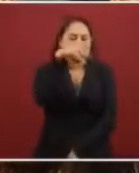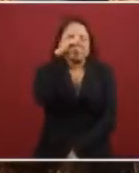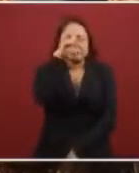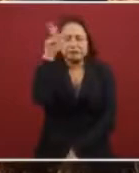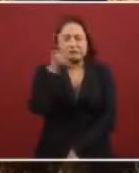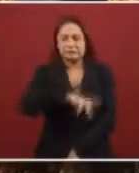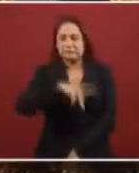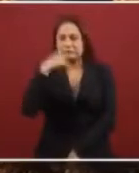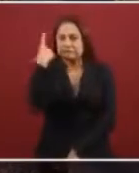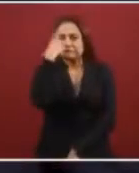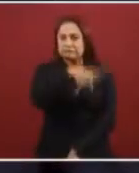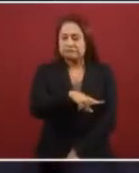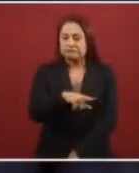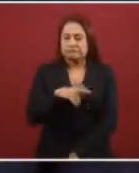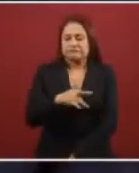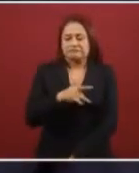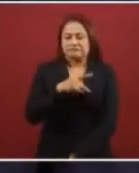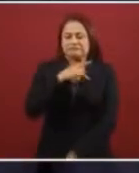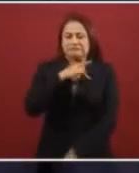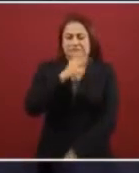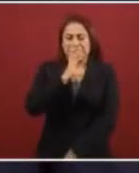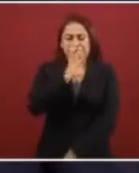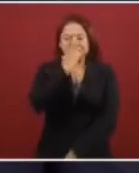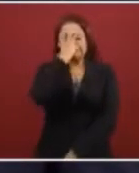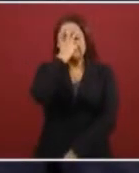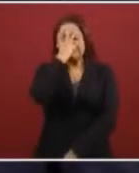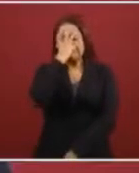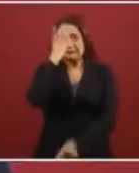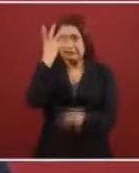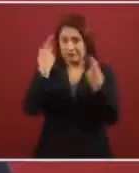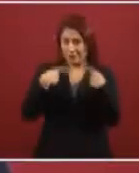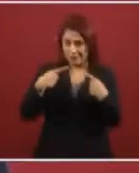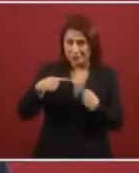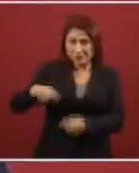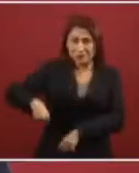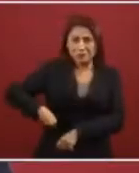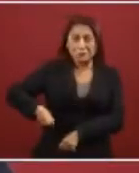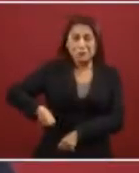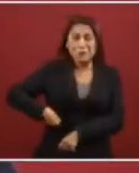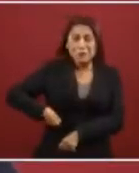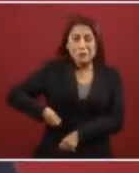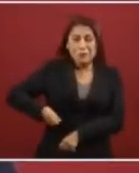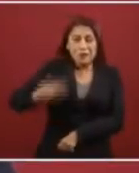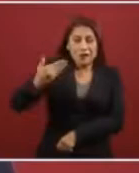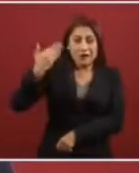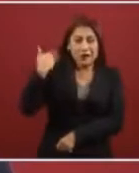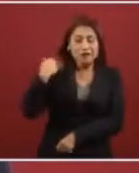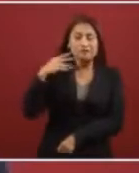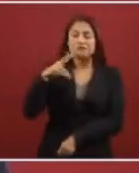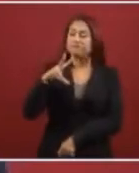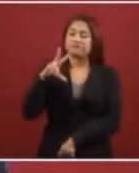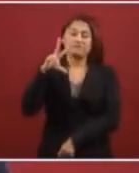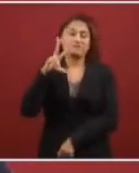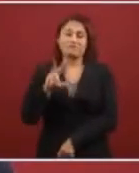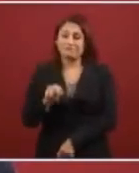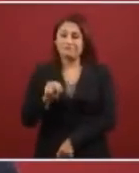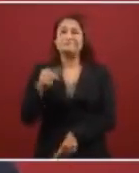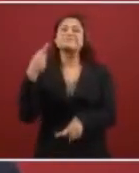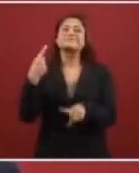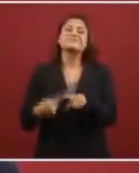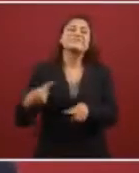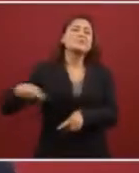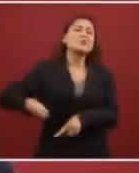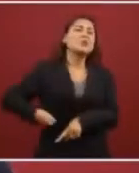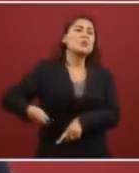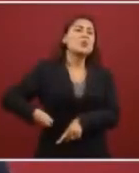daba. Embarrassing no por image. Culpa del pueblo de México, not que es un due to the people honesto, of Mexico. The por people are honest, but it's de because los políticos of